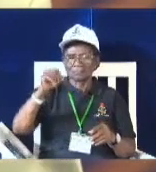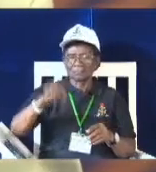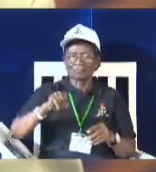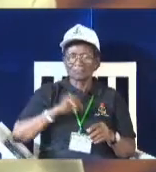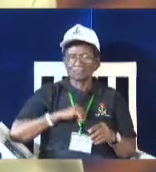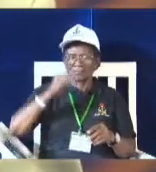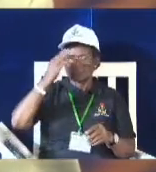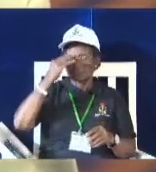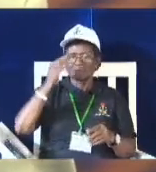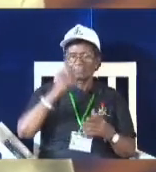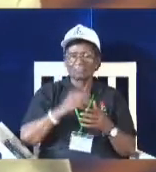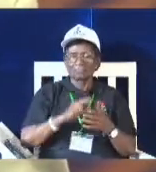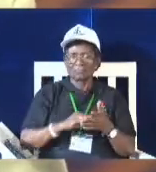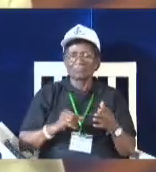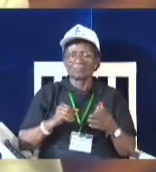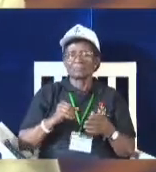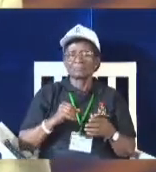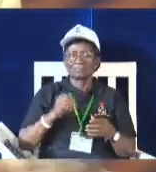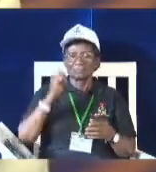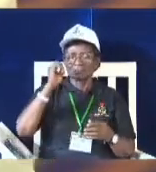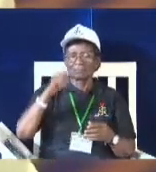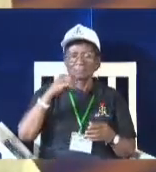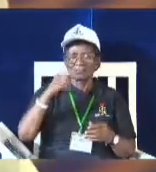"Why?" He said,